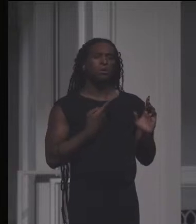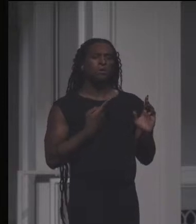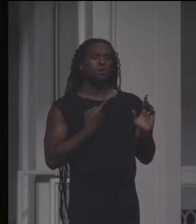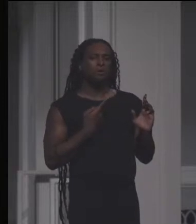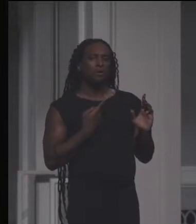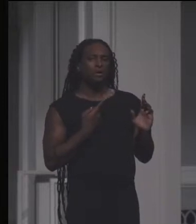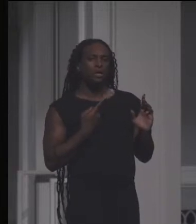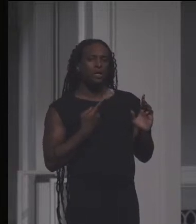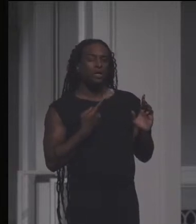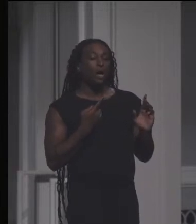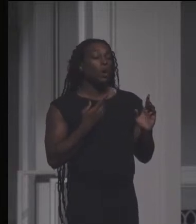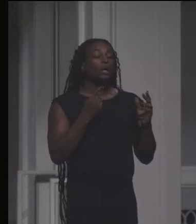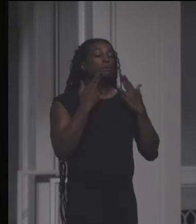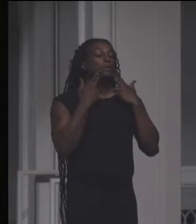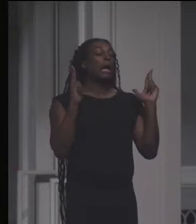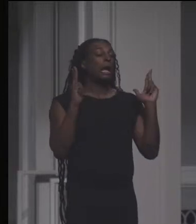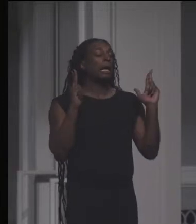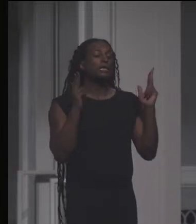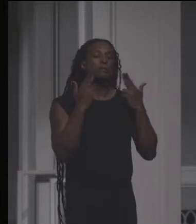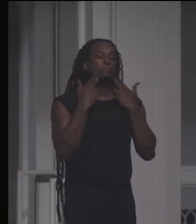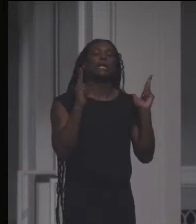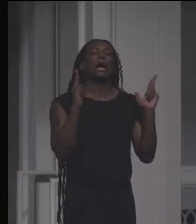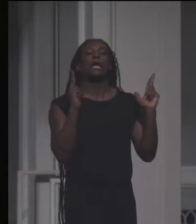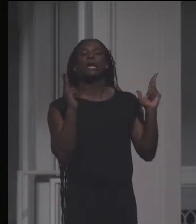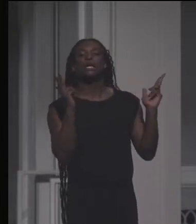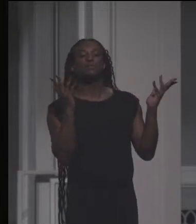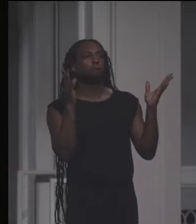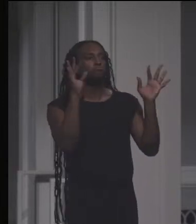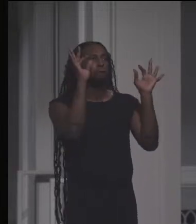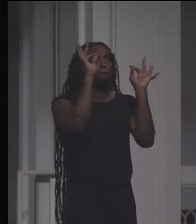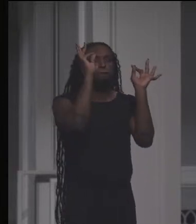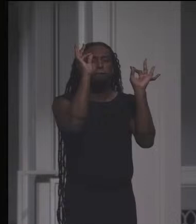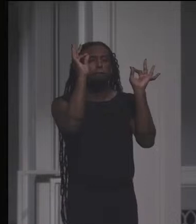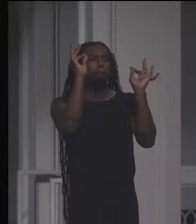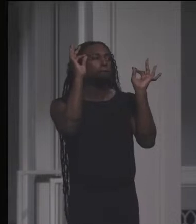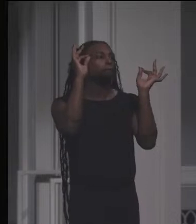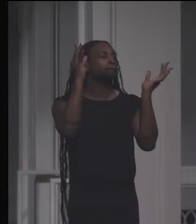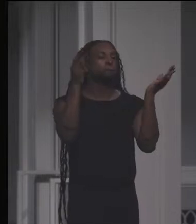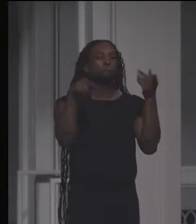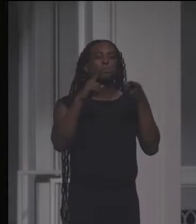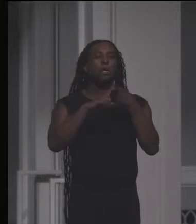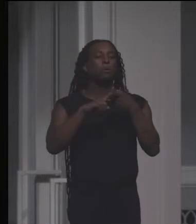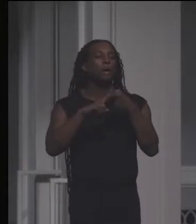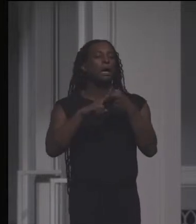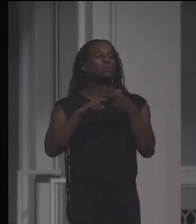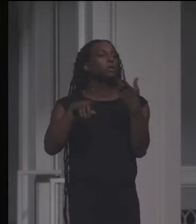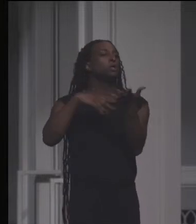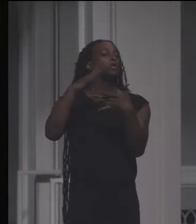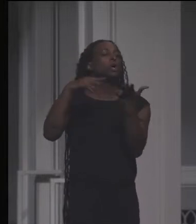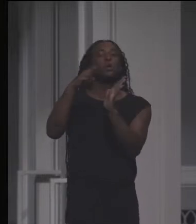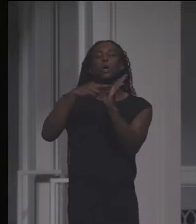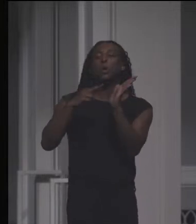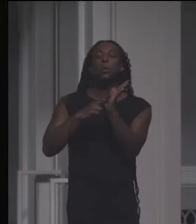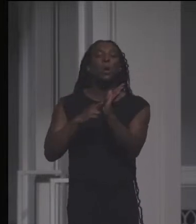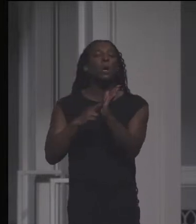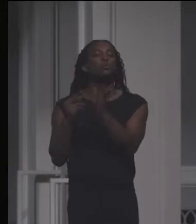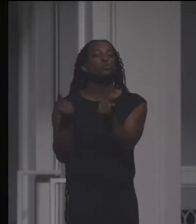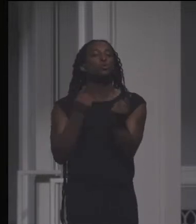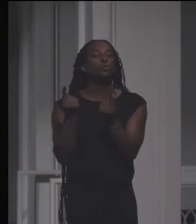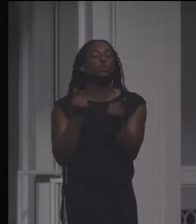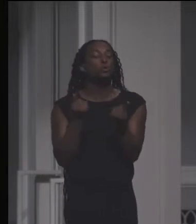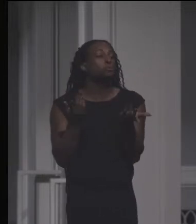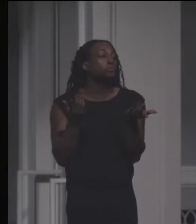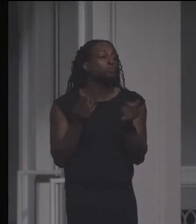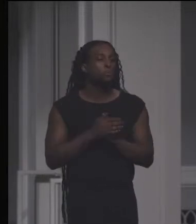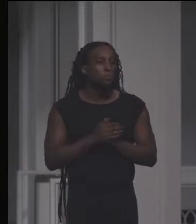mean unaware of and untrammeled by social rules and customs. She doesn't